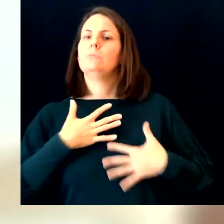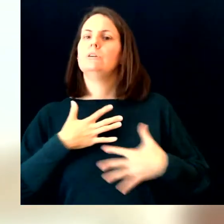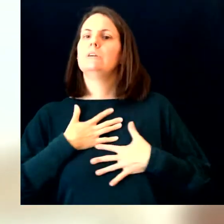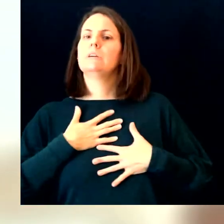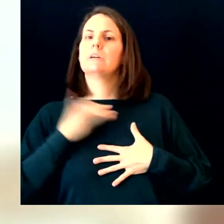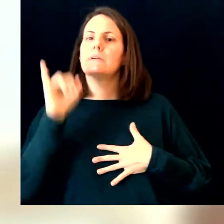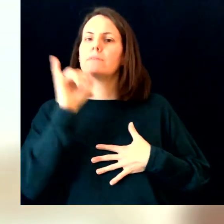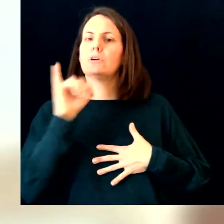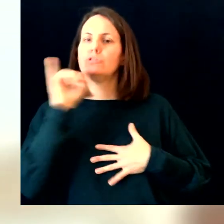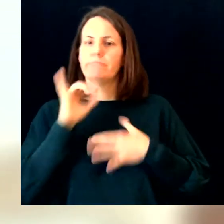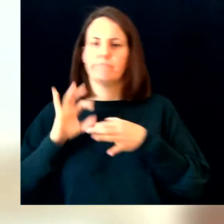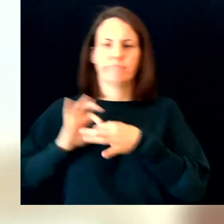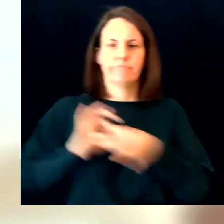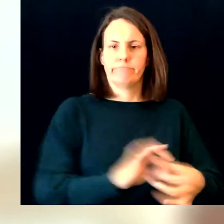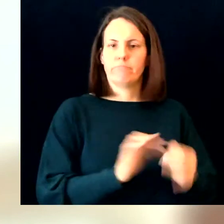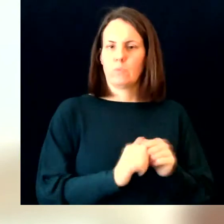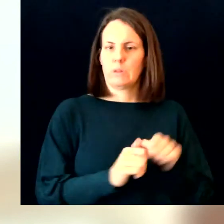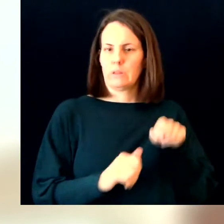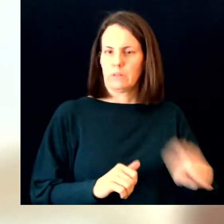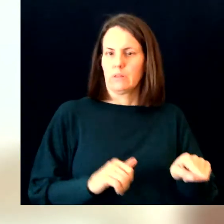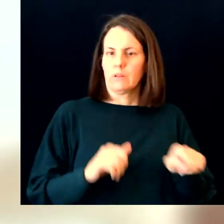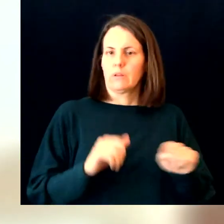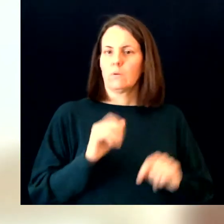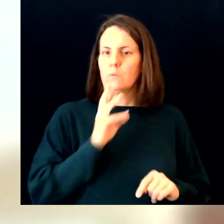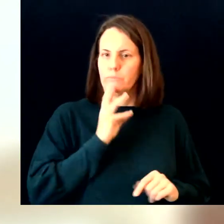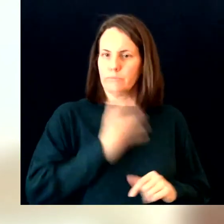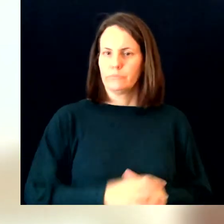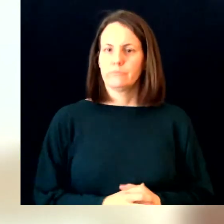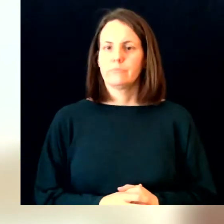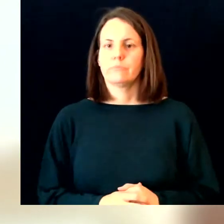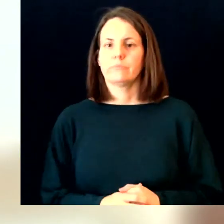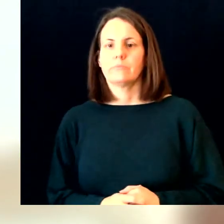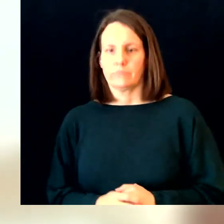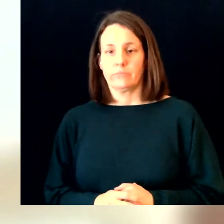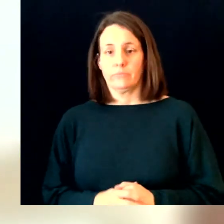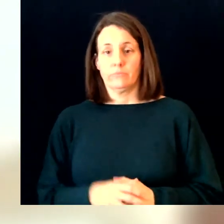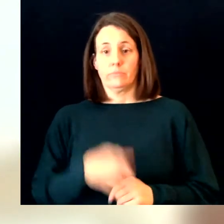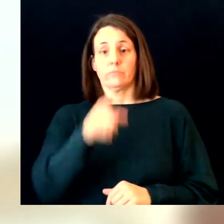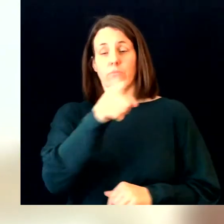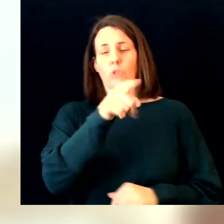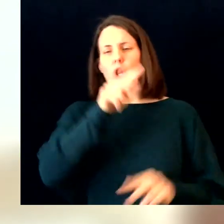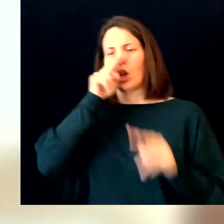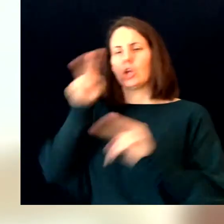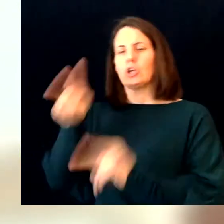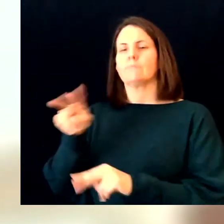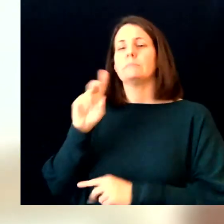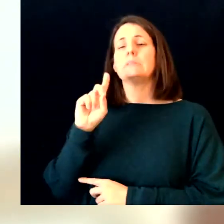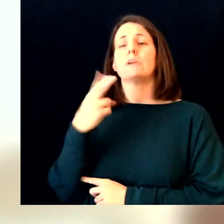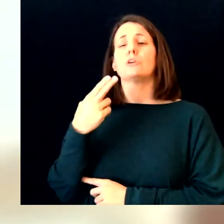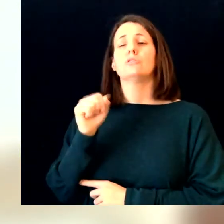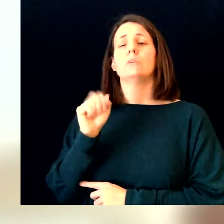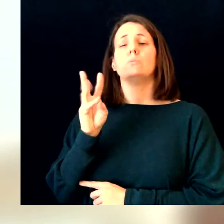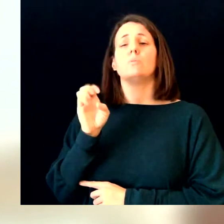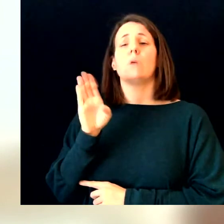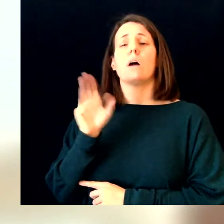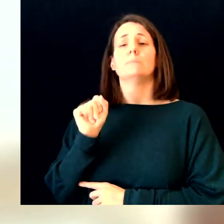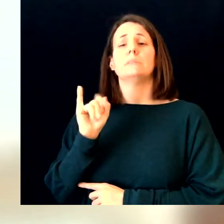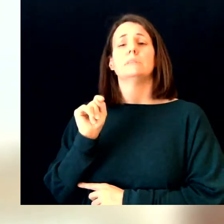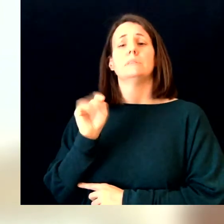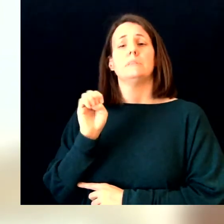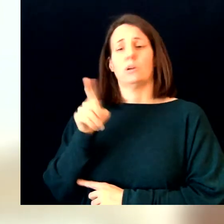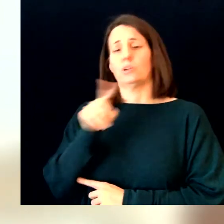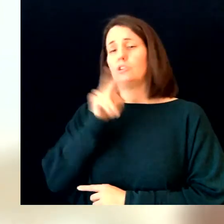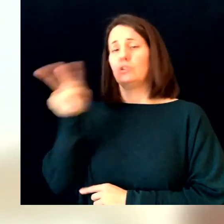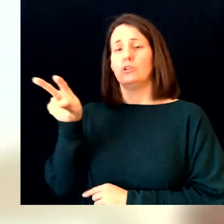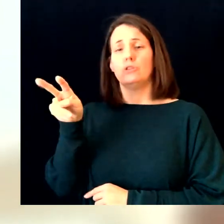Wisconsin, as you can see on our DHS website, we've accumulated the data from a large number of wastewater treatment